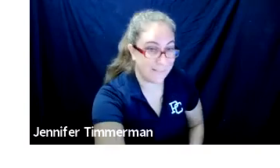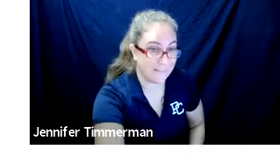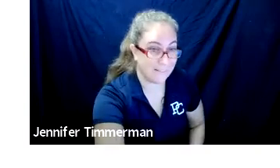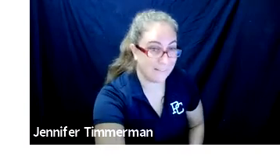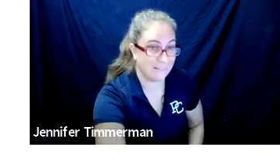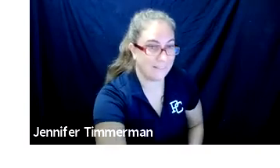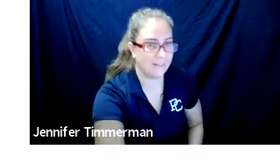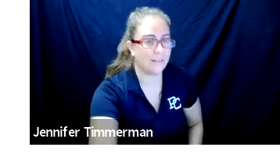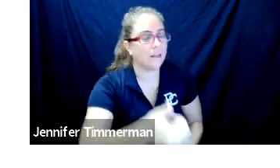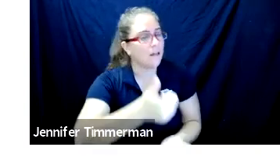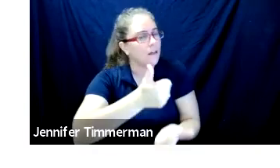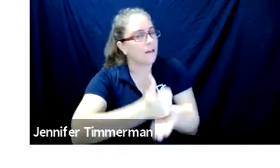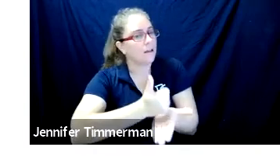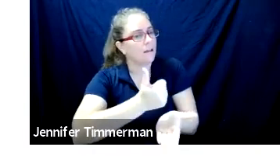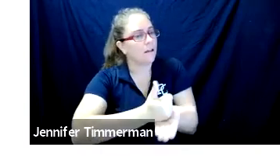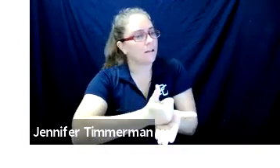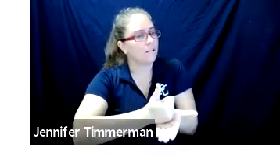Good.